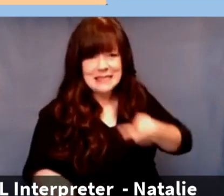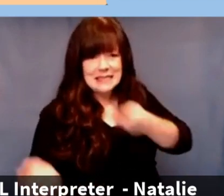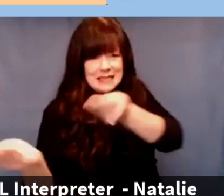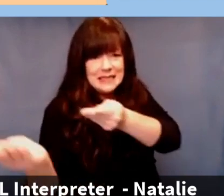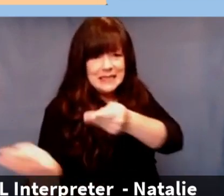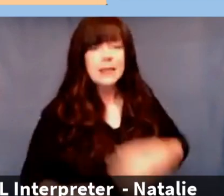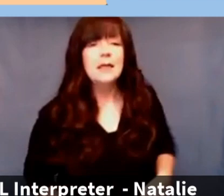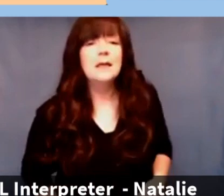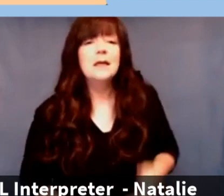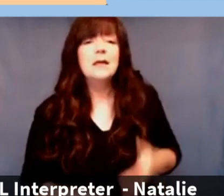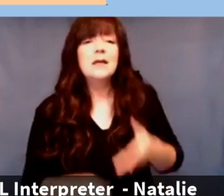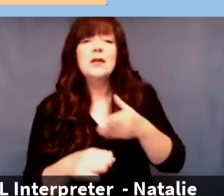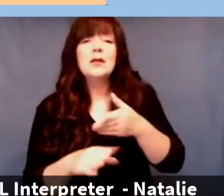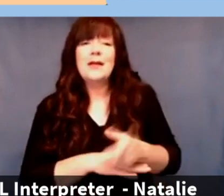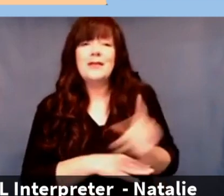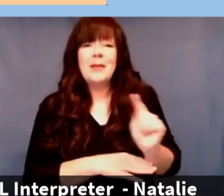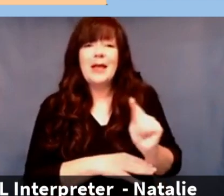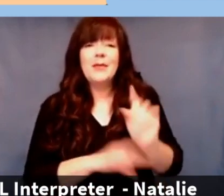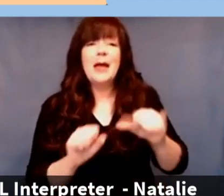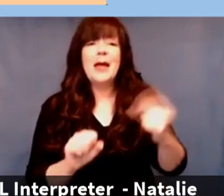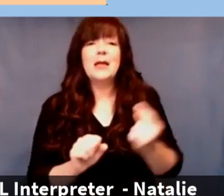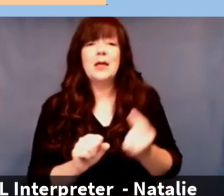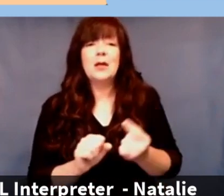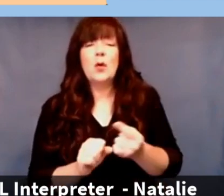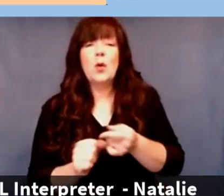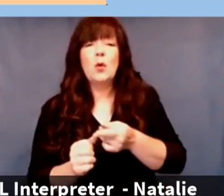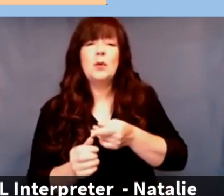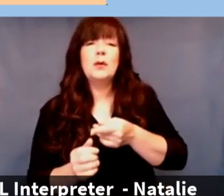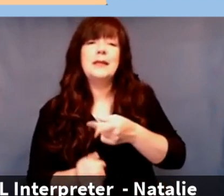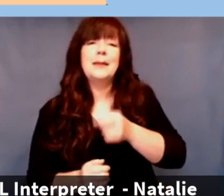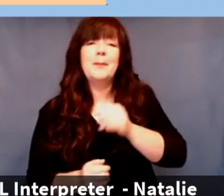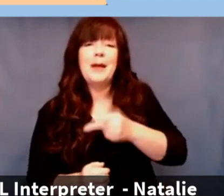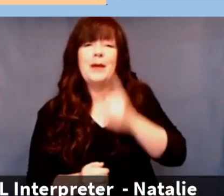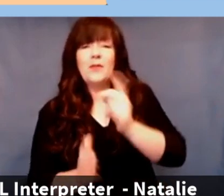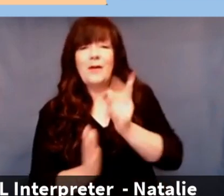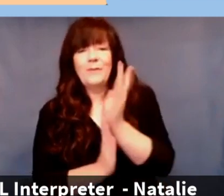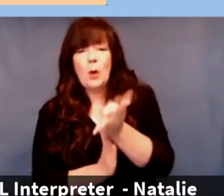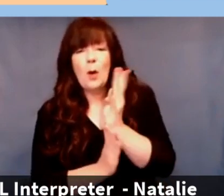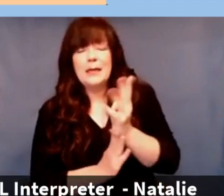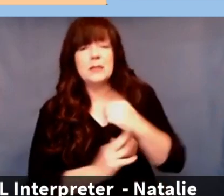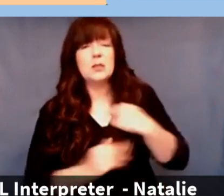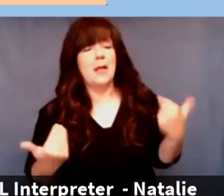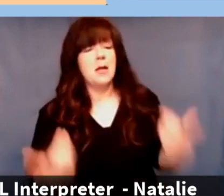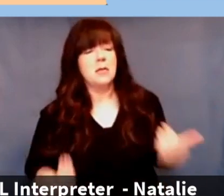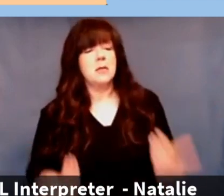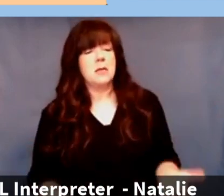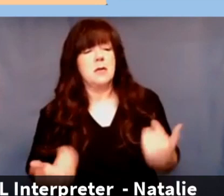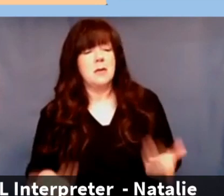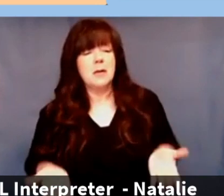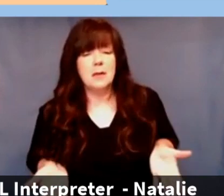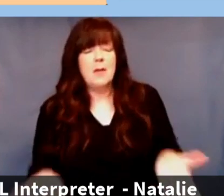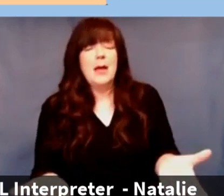Only after going to the bathroom, I can only pump for 4 minutes. So I'm like sitting there, I'm like, come on, get out. So then I can, like,